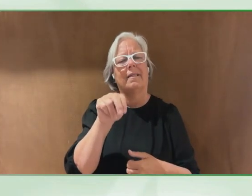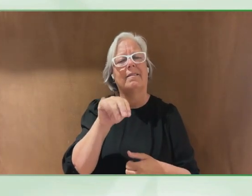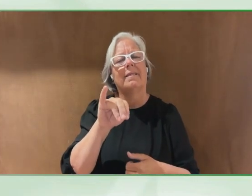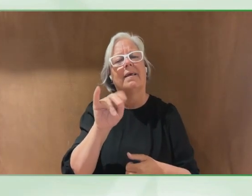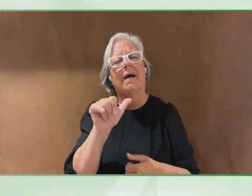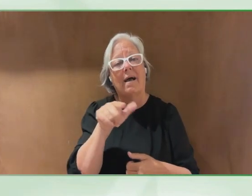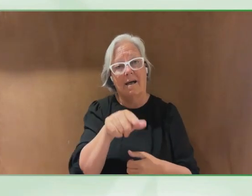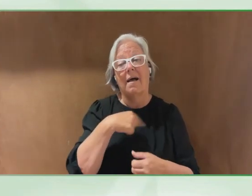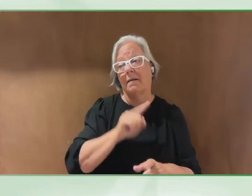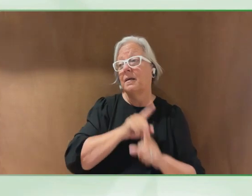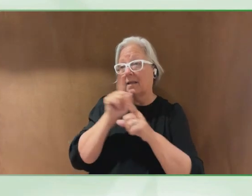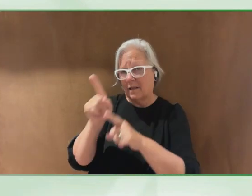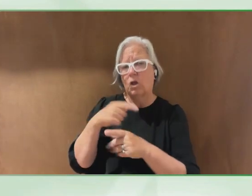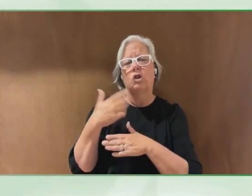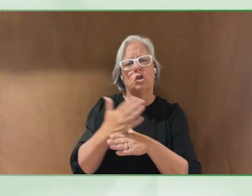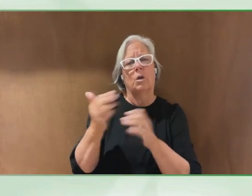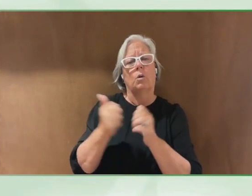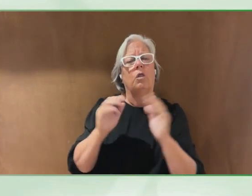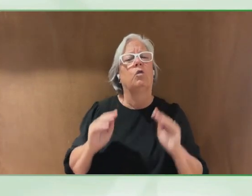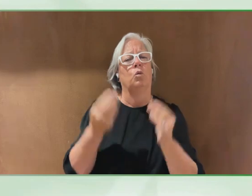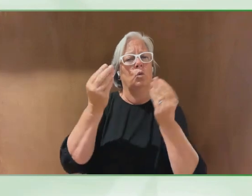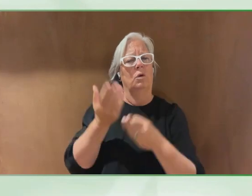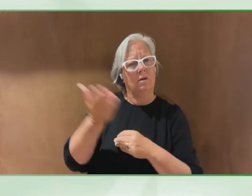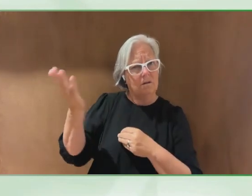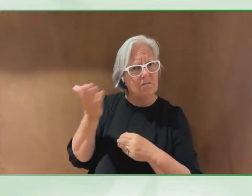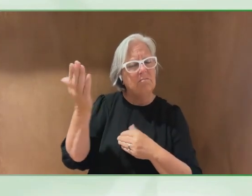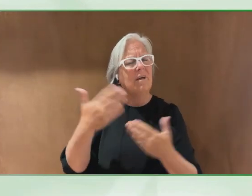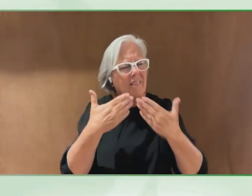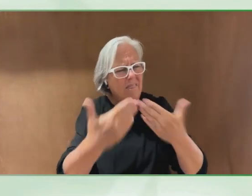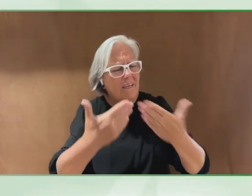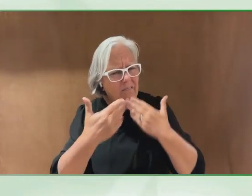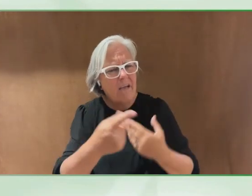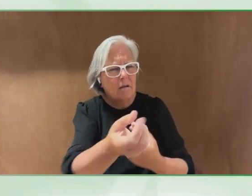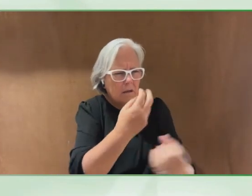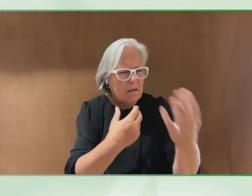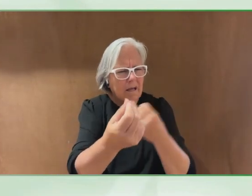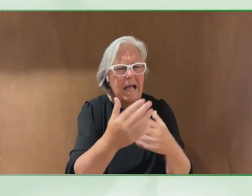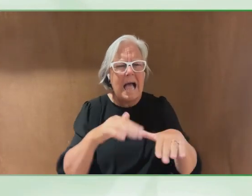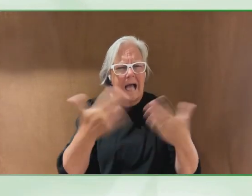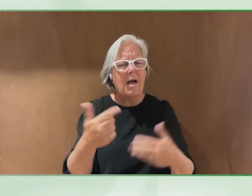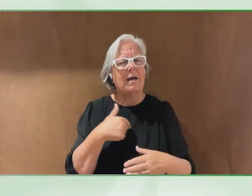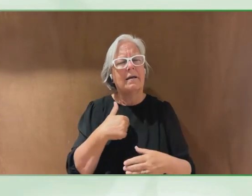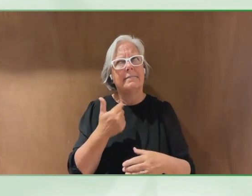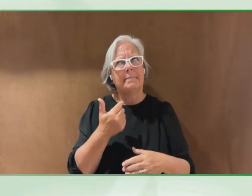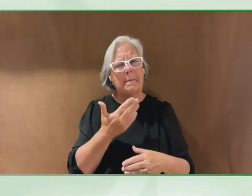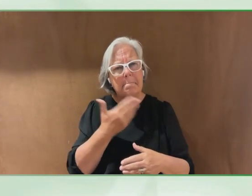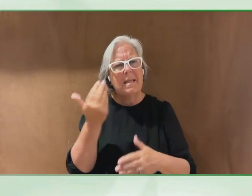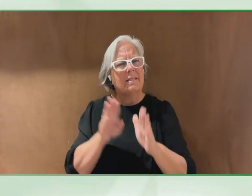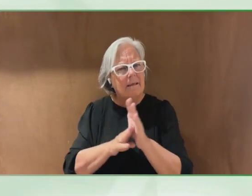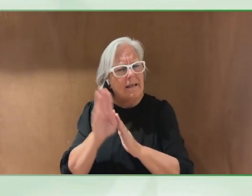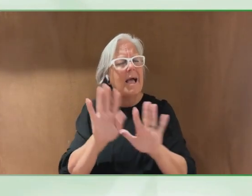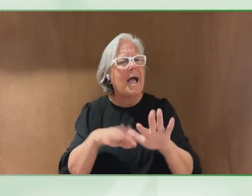experiences and for suggesting how to improve and how to make a better life for youth,